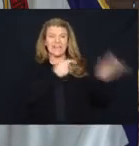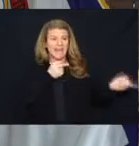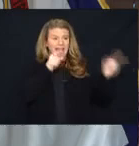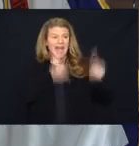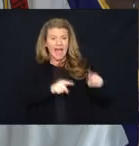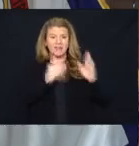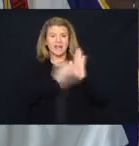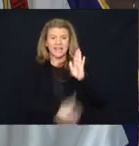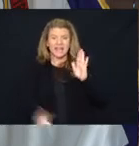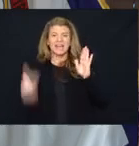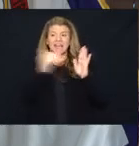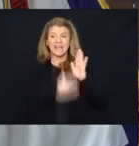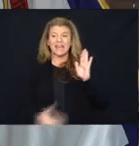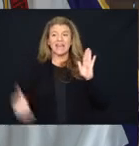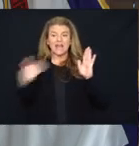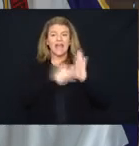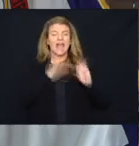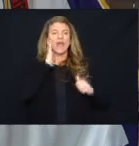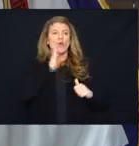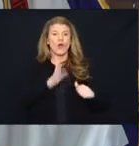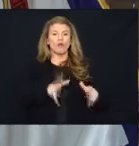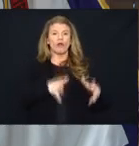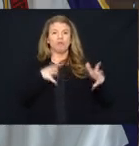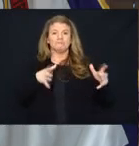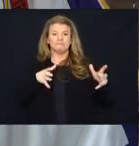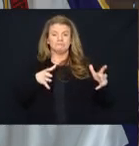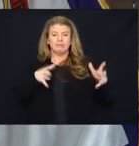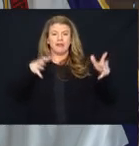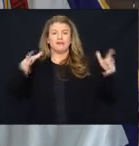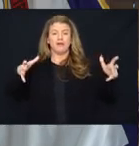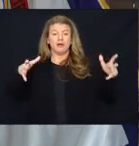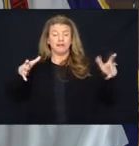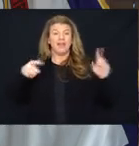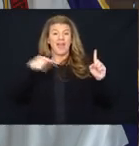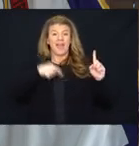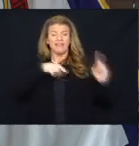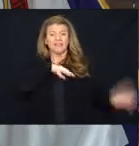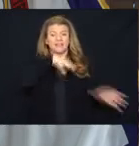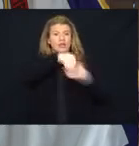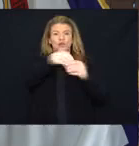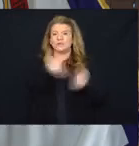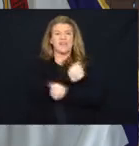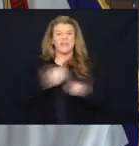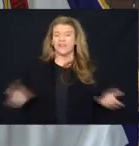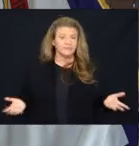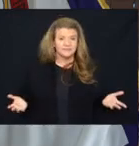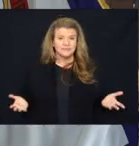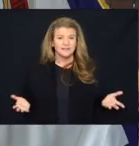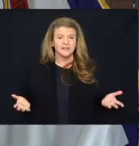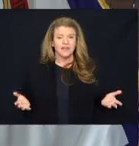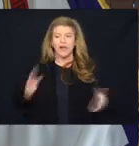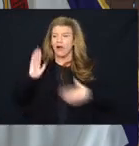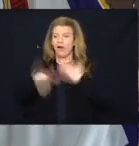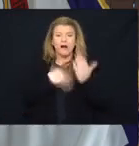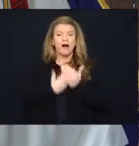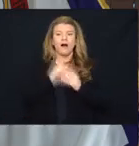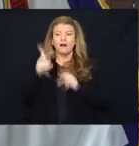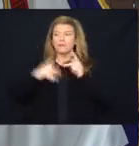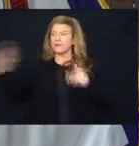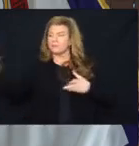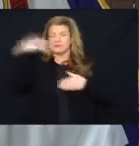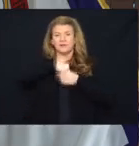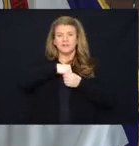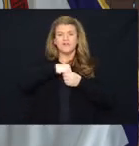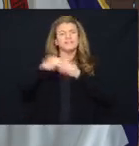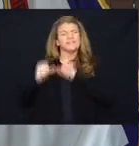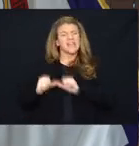ago, it gets bigger and bigger. And this snowball includes everything, everybody. And so let's just keep it